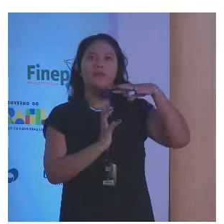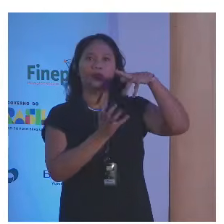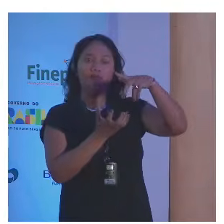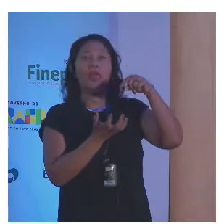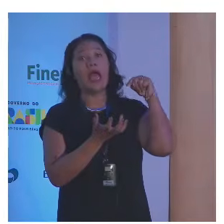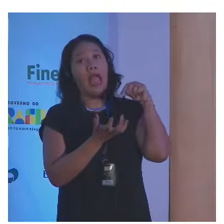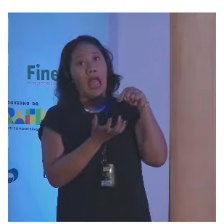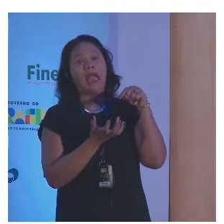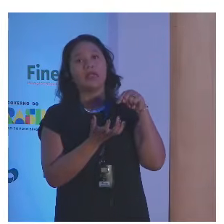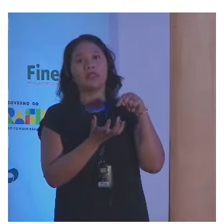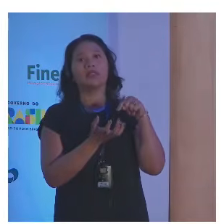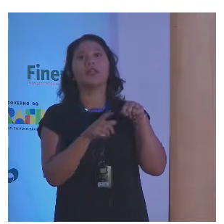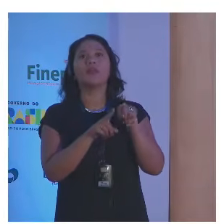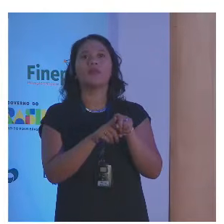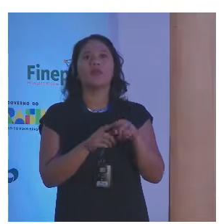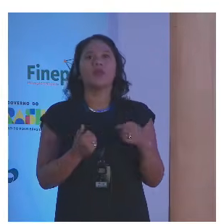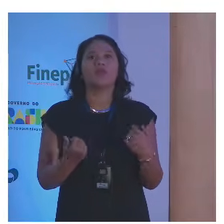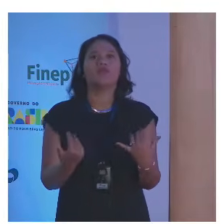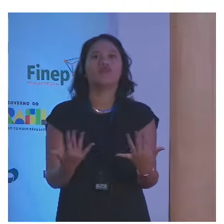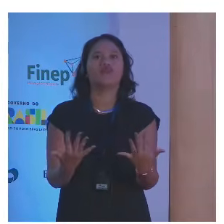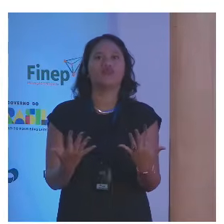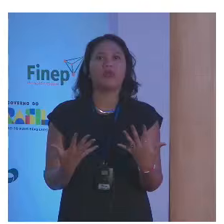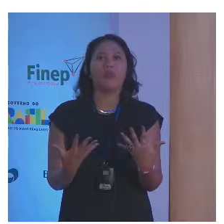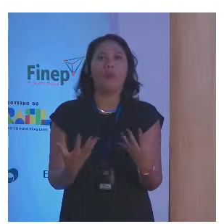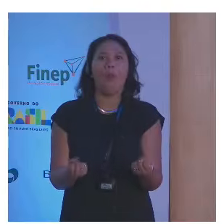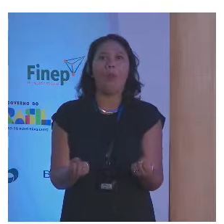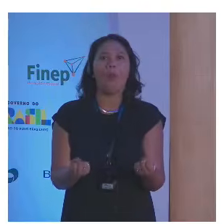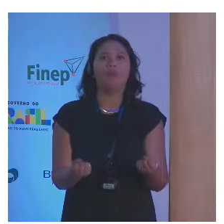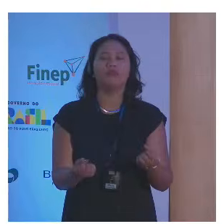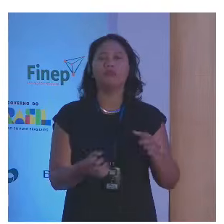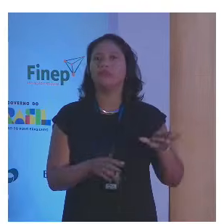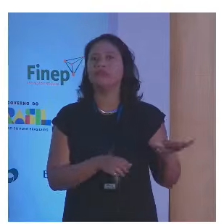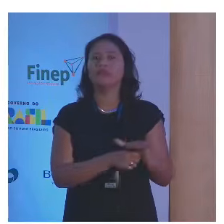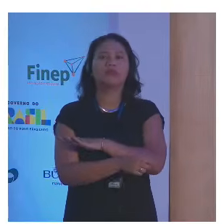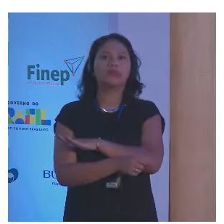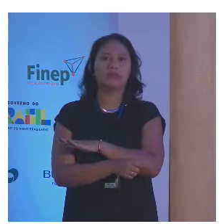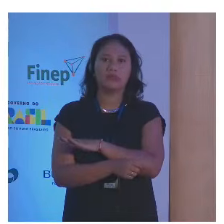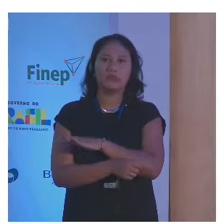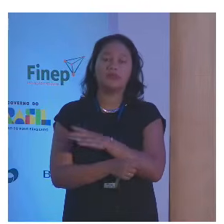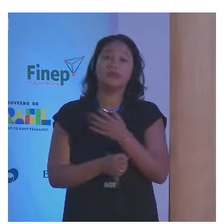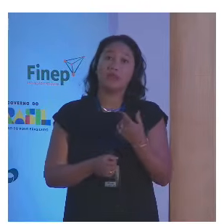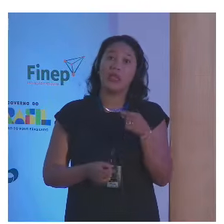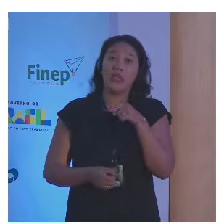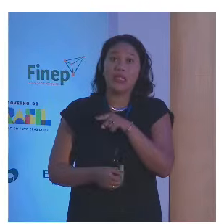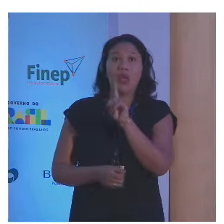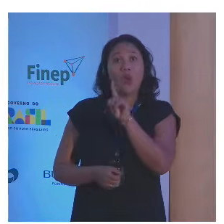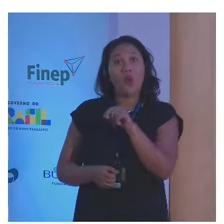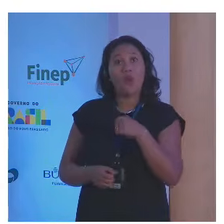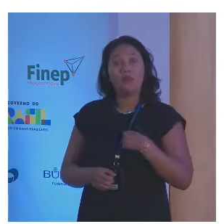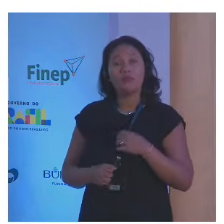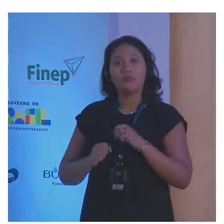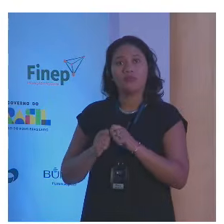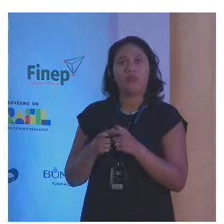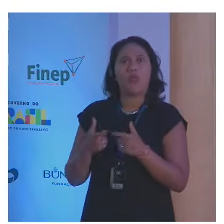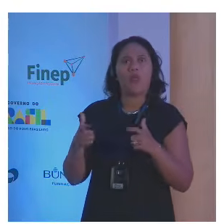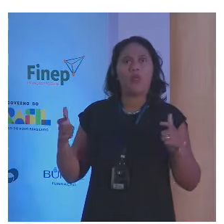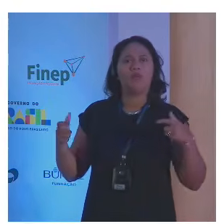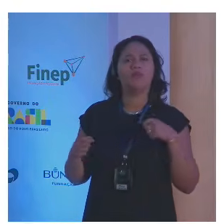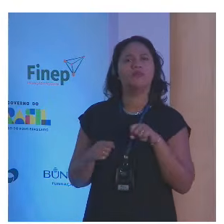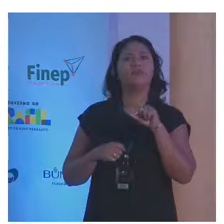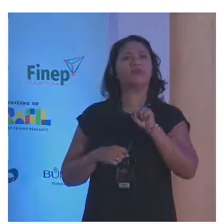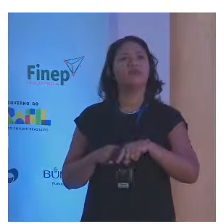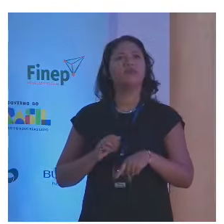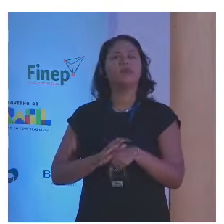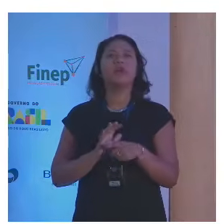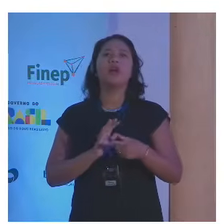reefs disappeared with the dinosaurs. The rudist reefs were in fact the dominant form of reefs prior to that